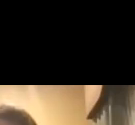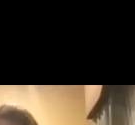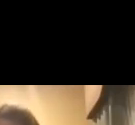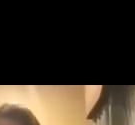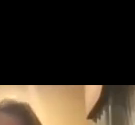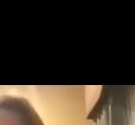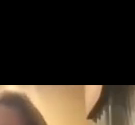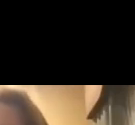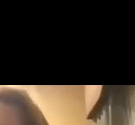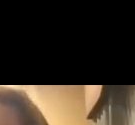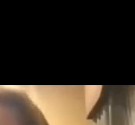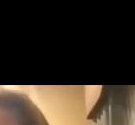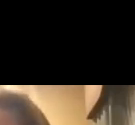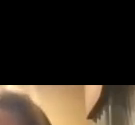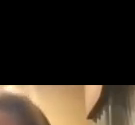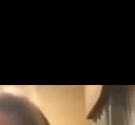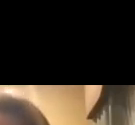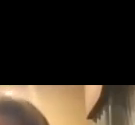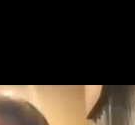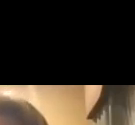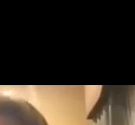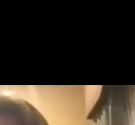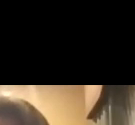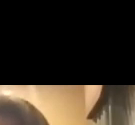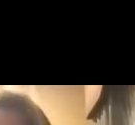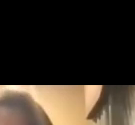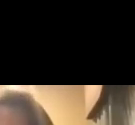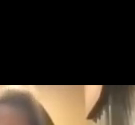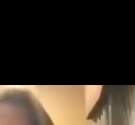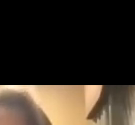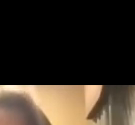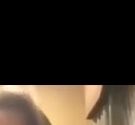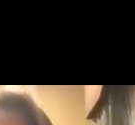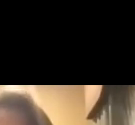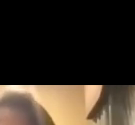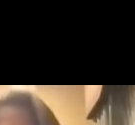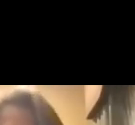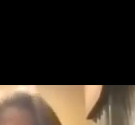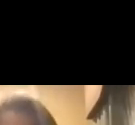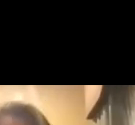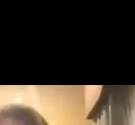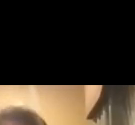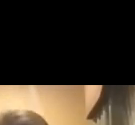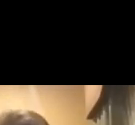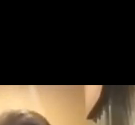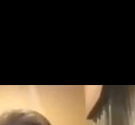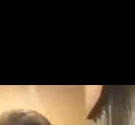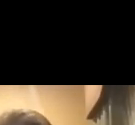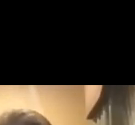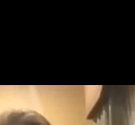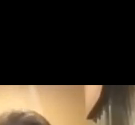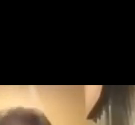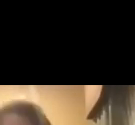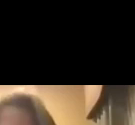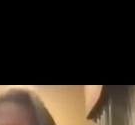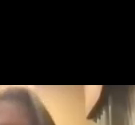there that are just like me and slow and steady. So don't